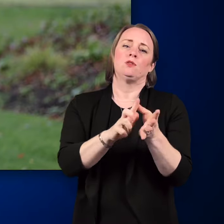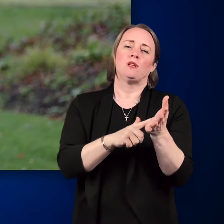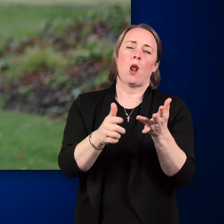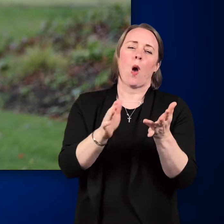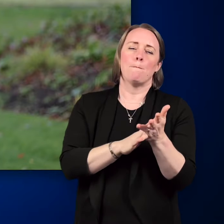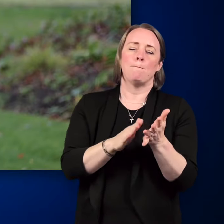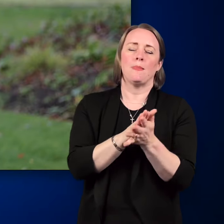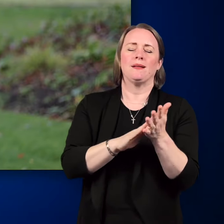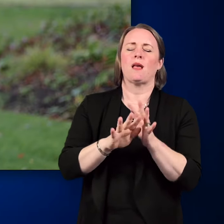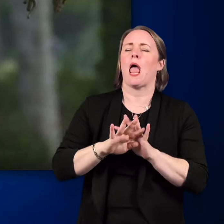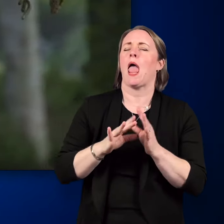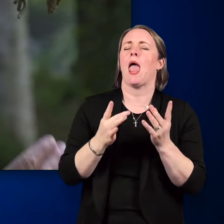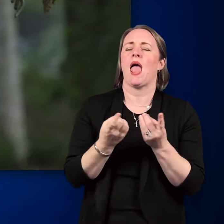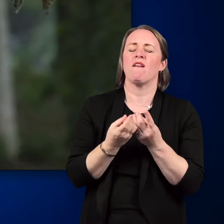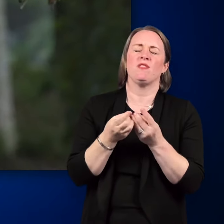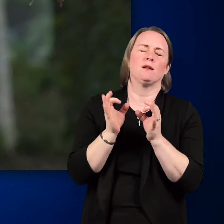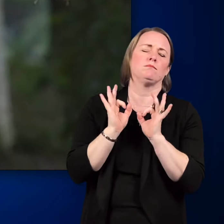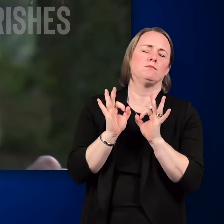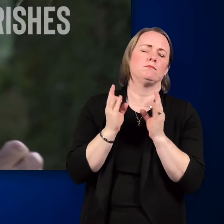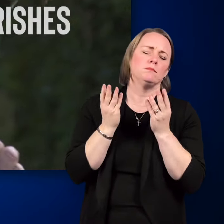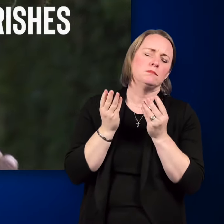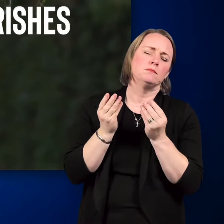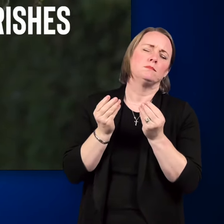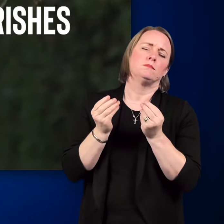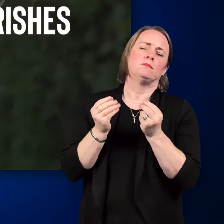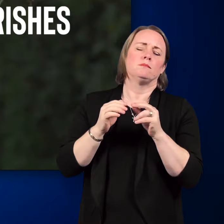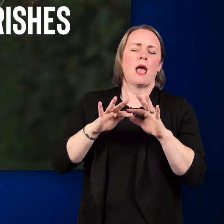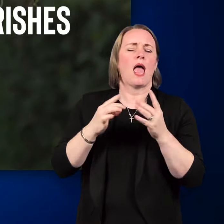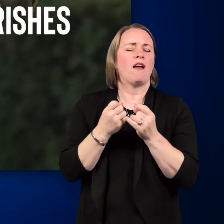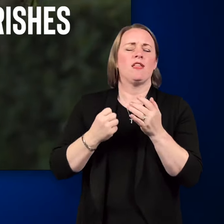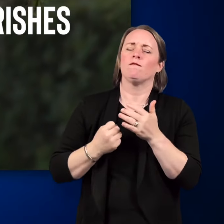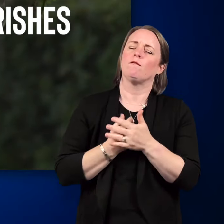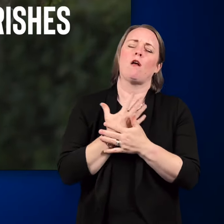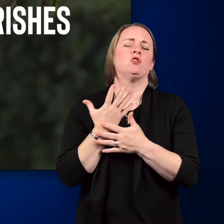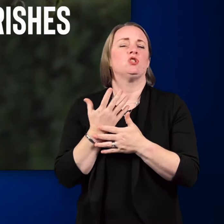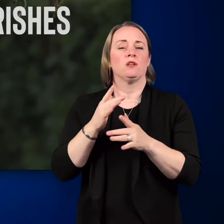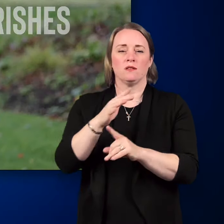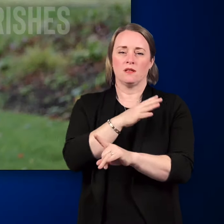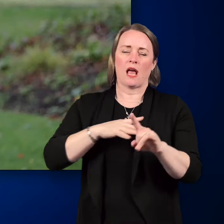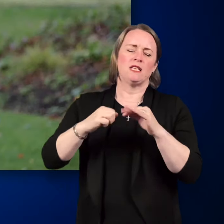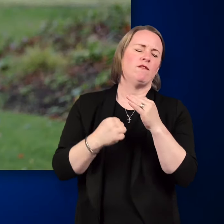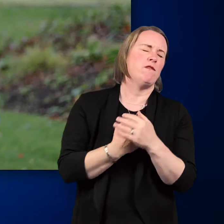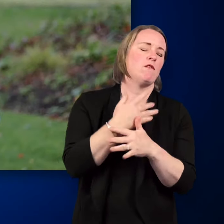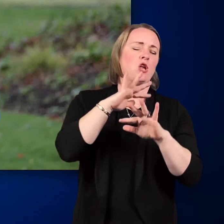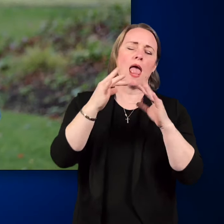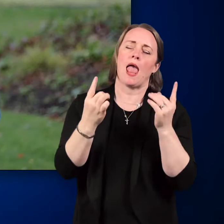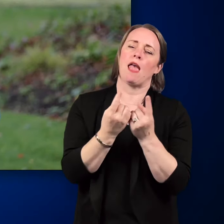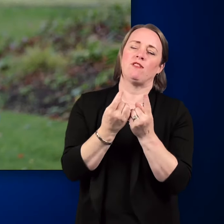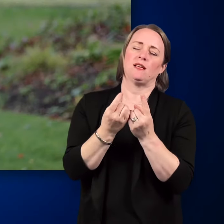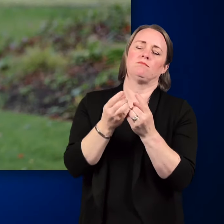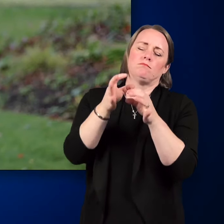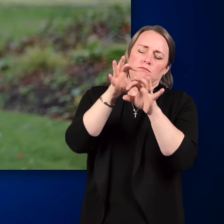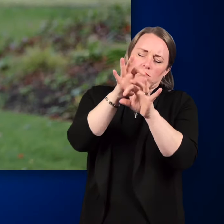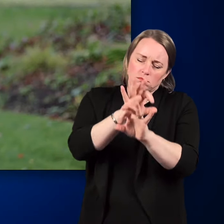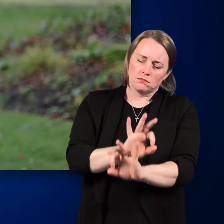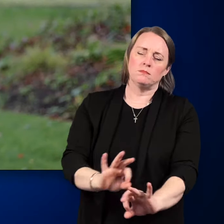everything prospers. It's talking about a society that flourishes. And this is what it says in